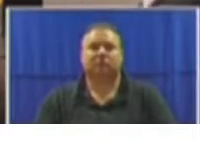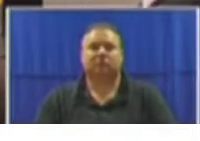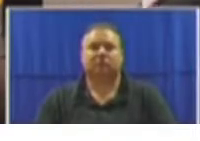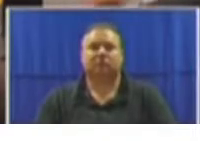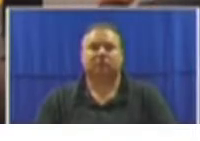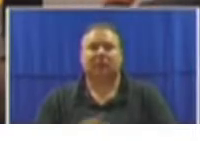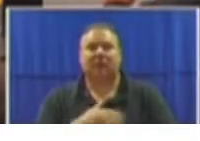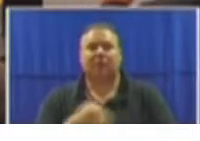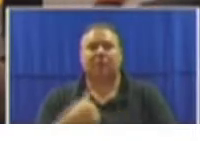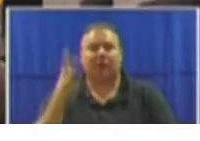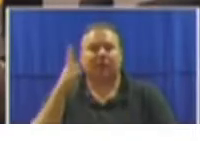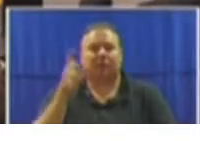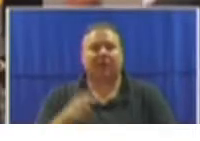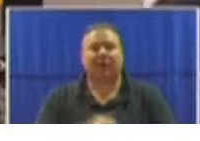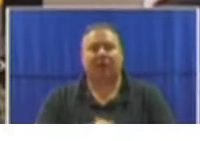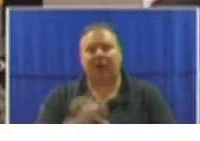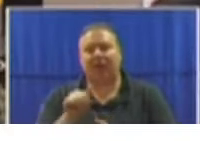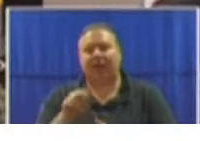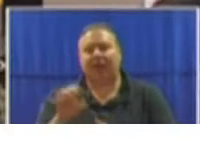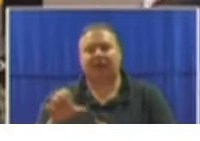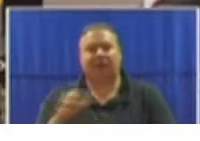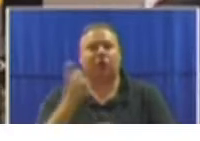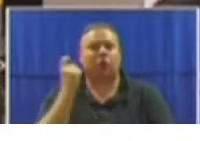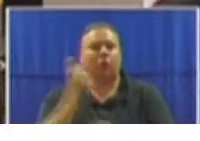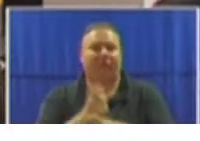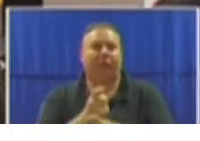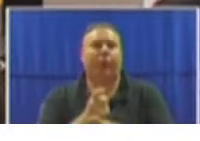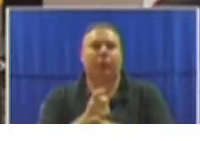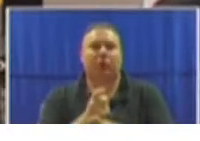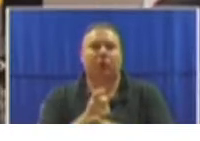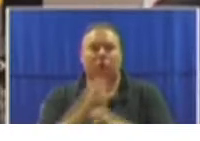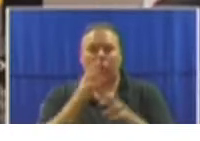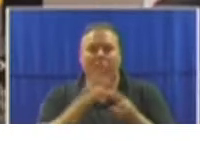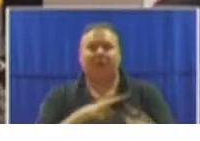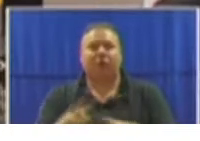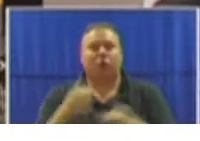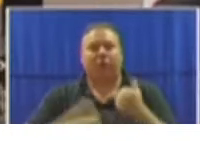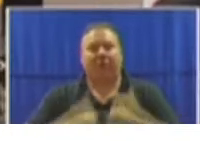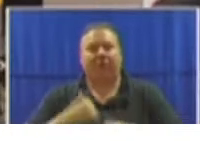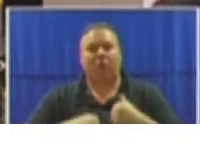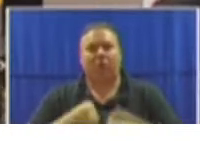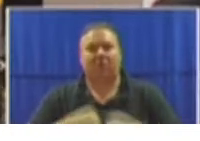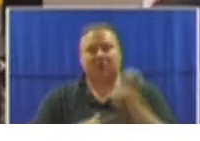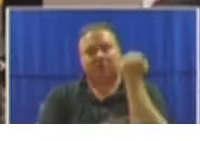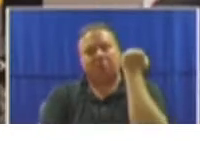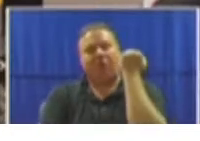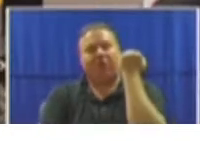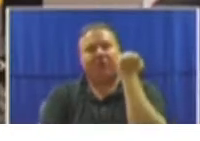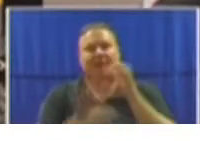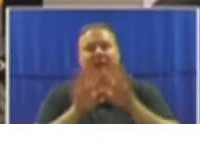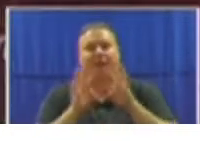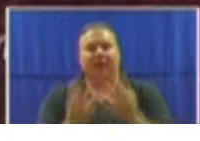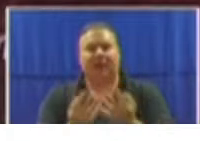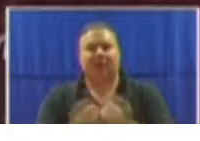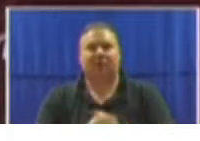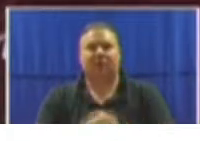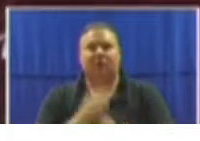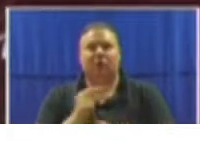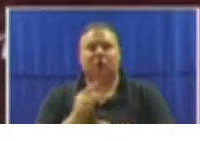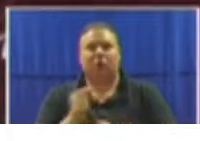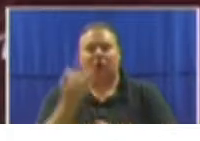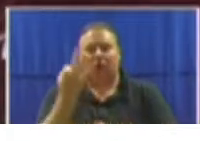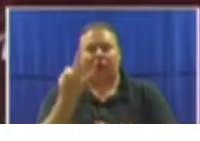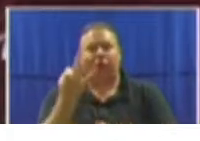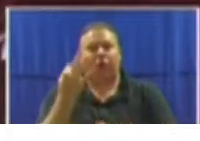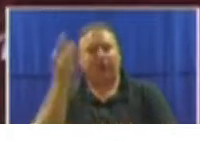Madam Speaker, since the ANC refuses to honestly review the performance of this poverty cabinet, allow me to conduct a quick 3-minute